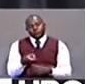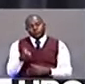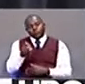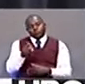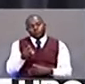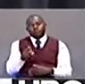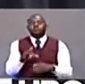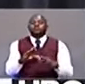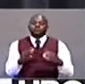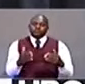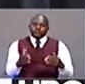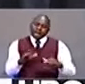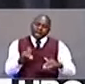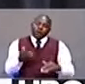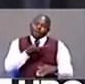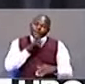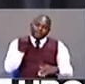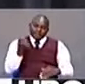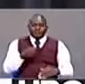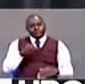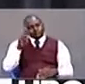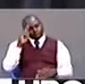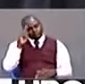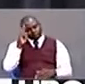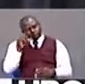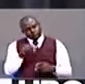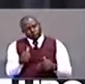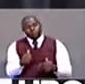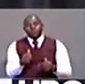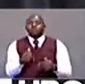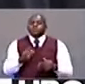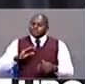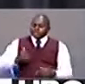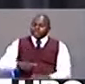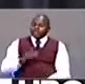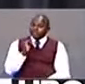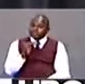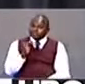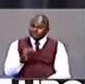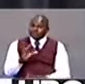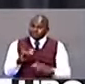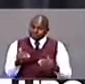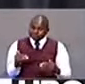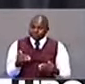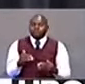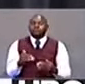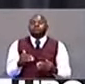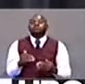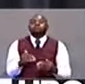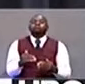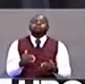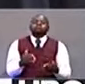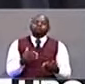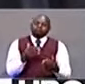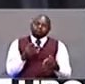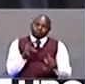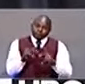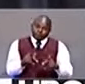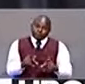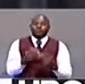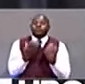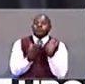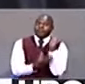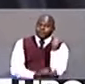increase? How best are we going to remember him, Madam Speaker, to make sure that we remove our people from